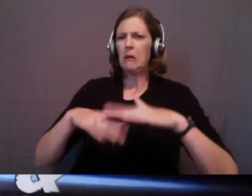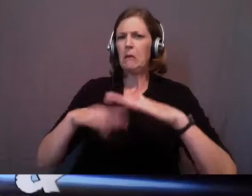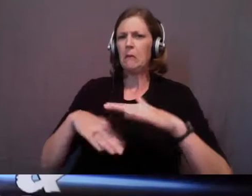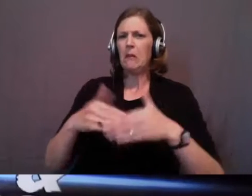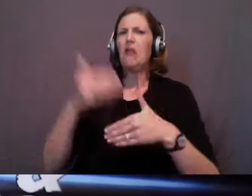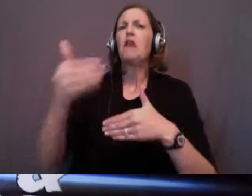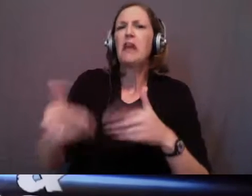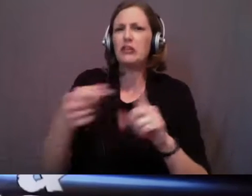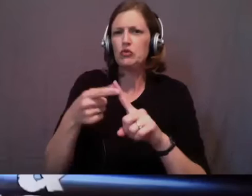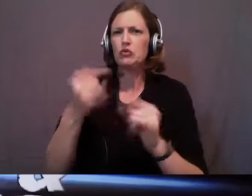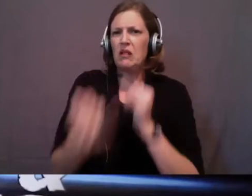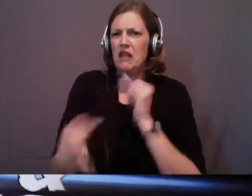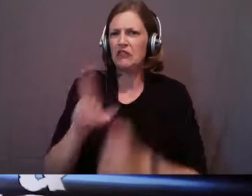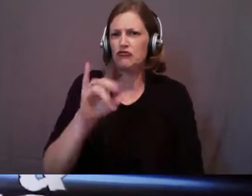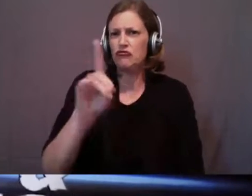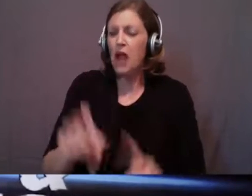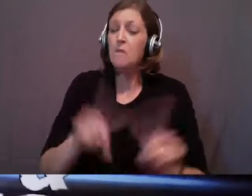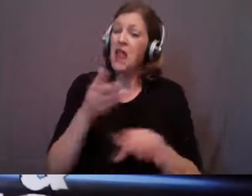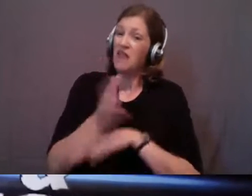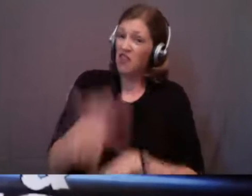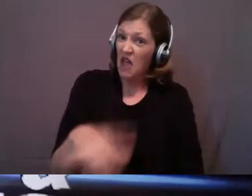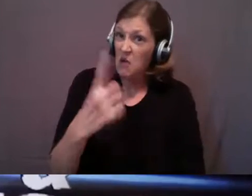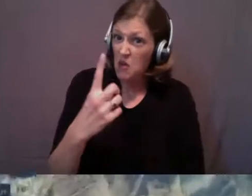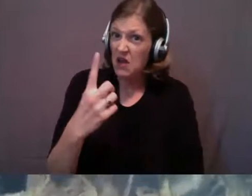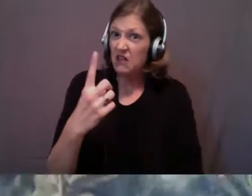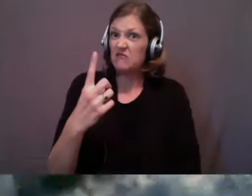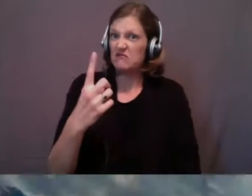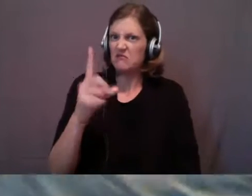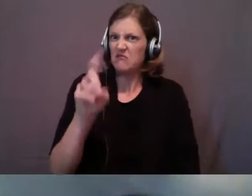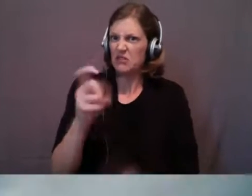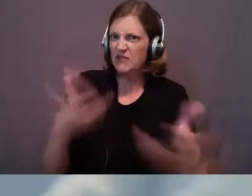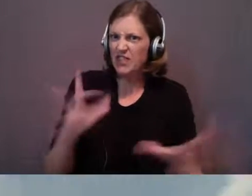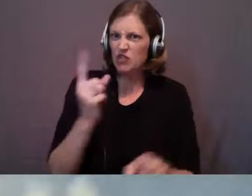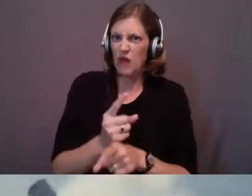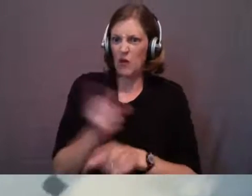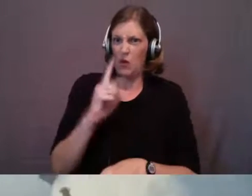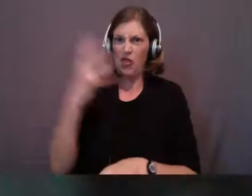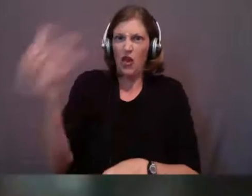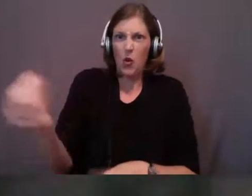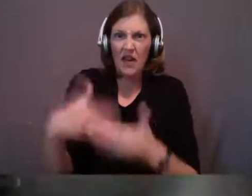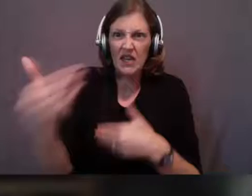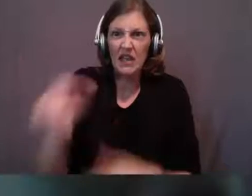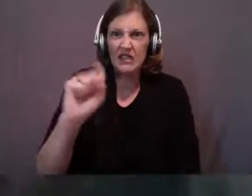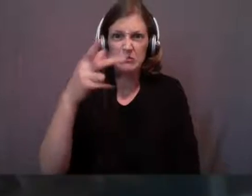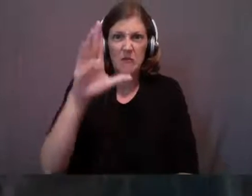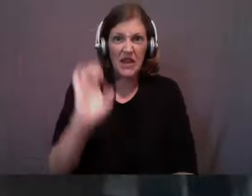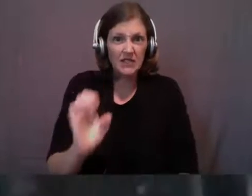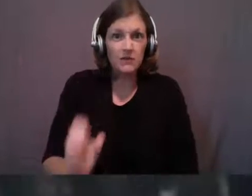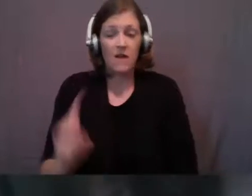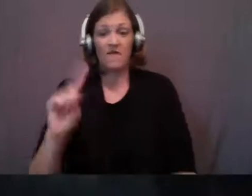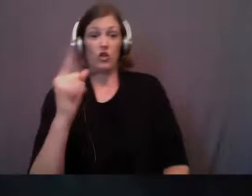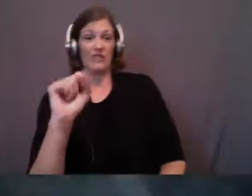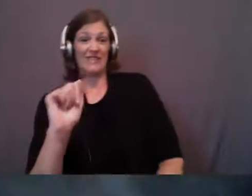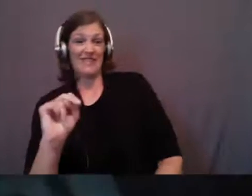to last ride. But after that ride, they've got to be done riding, right? I mean, where are they going to go next? Space? First a tank, then the